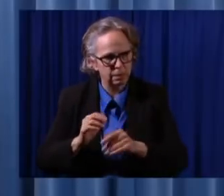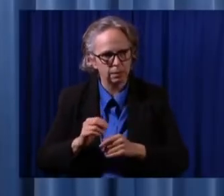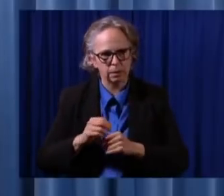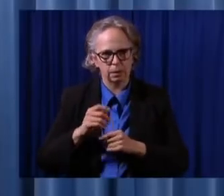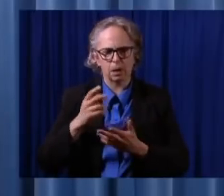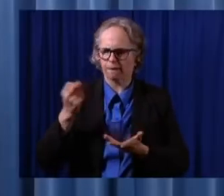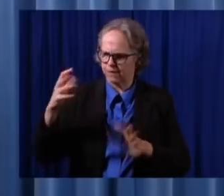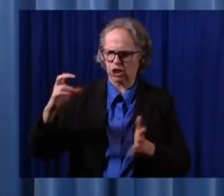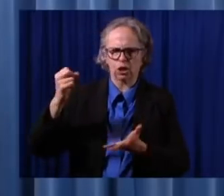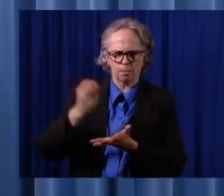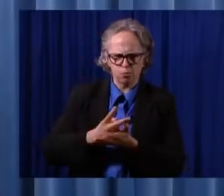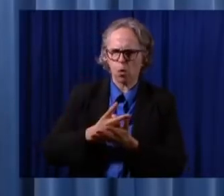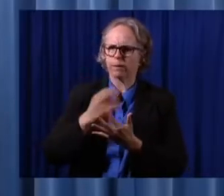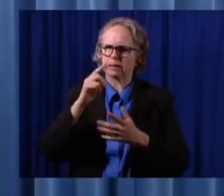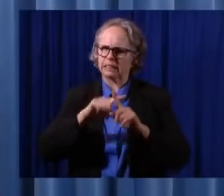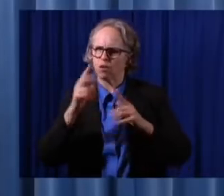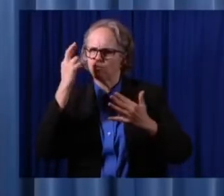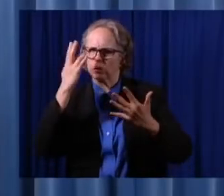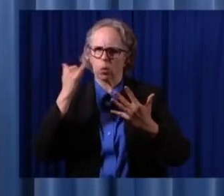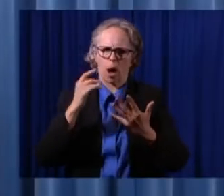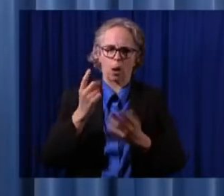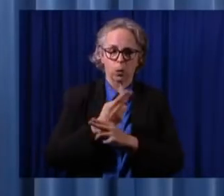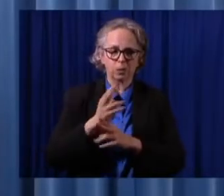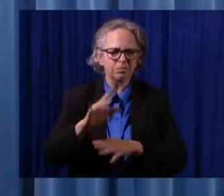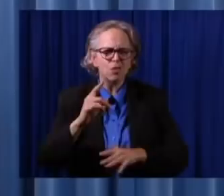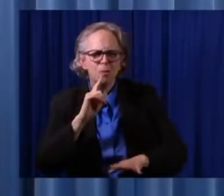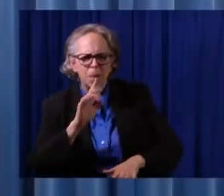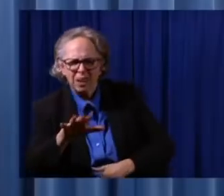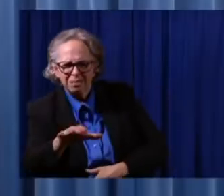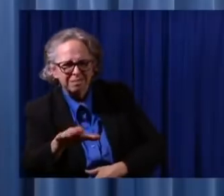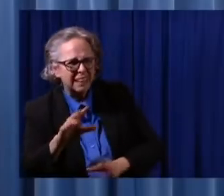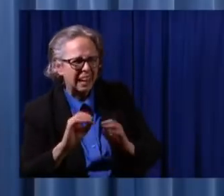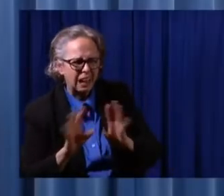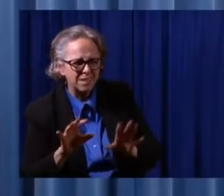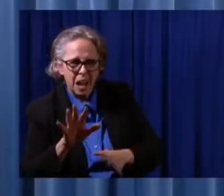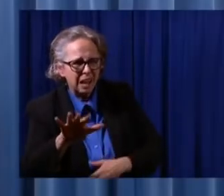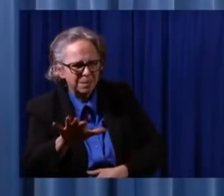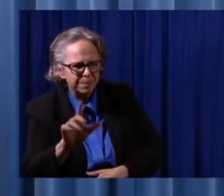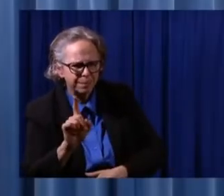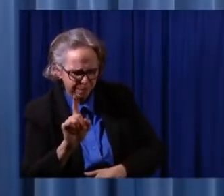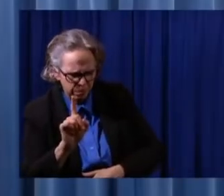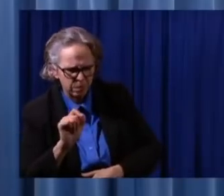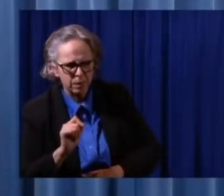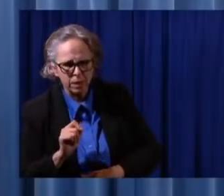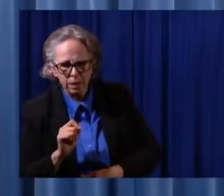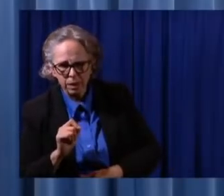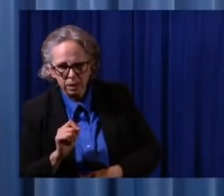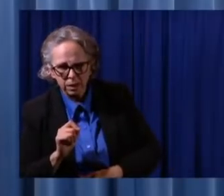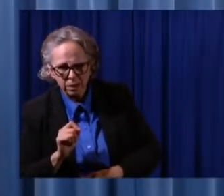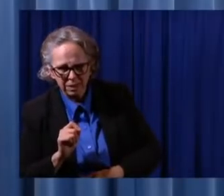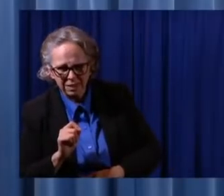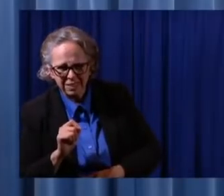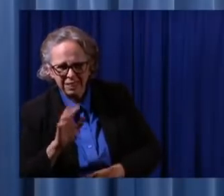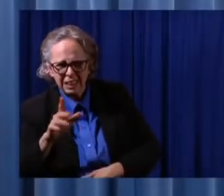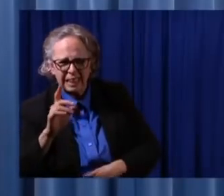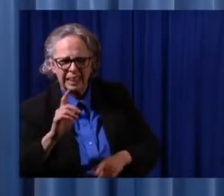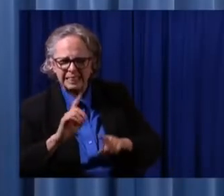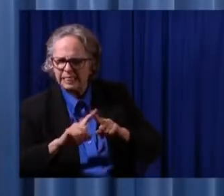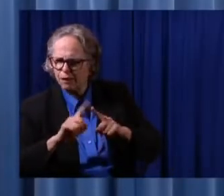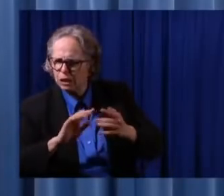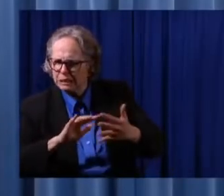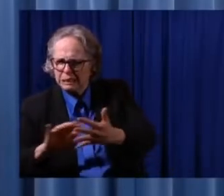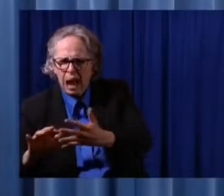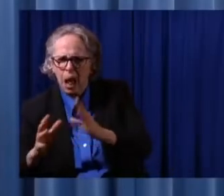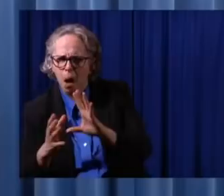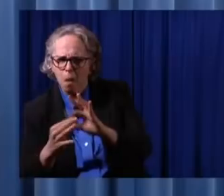can. As just a quick follow-up, how much do you watch some of these studies that are coming out talking about